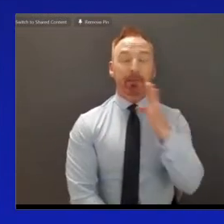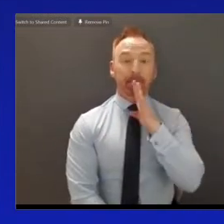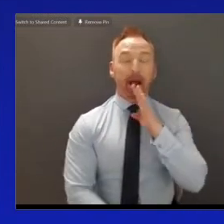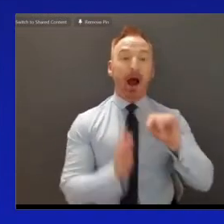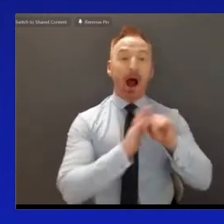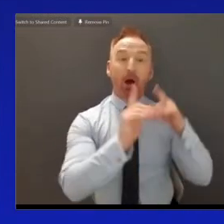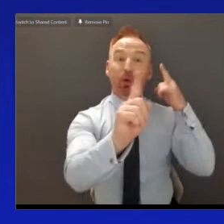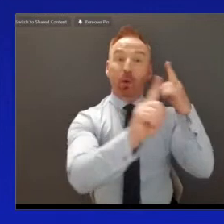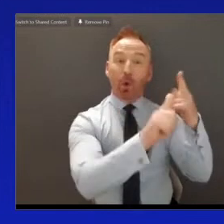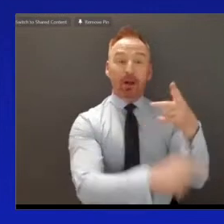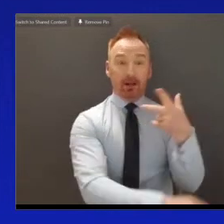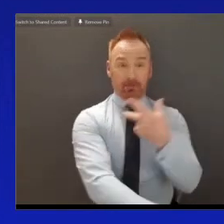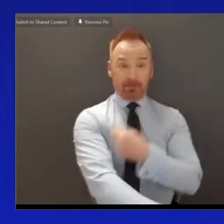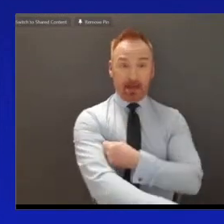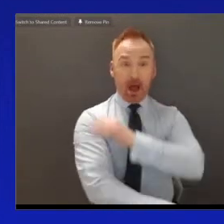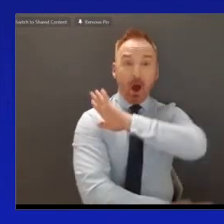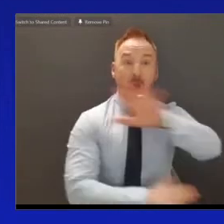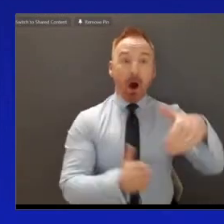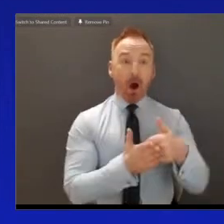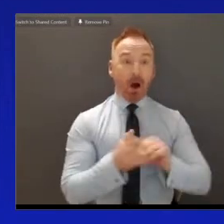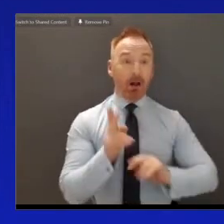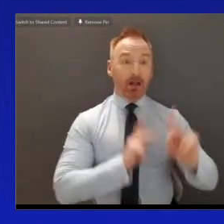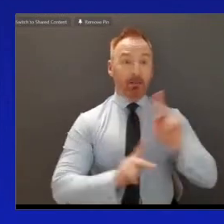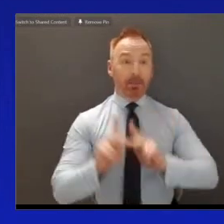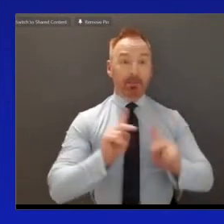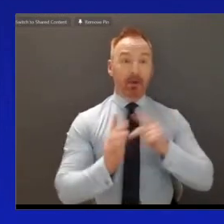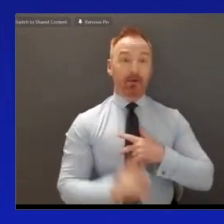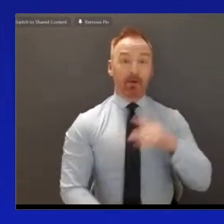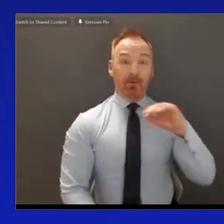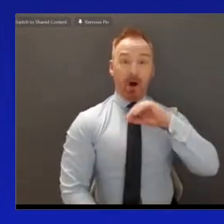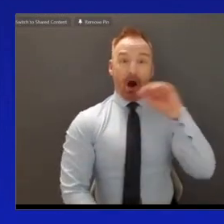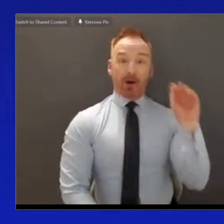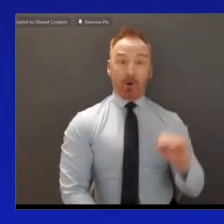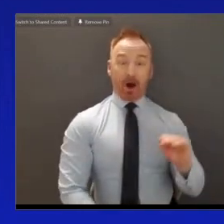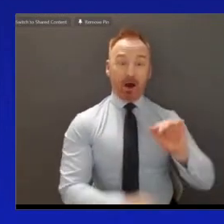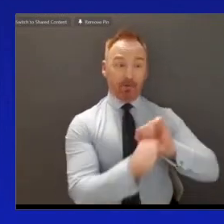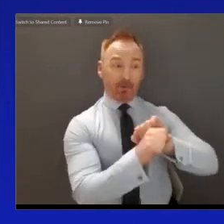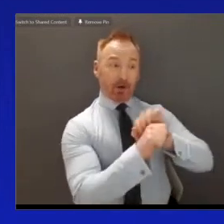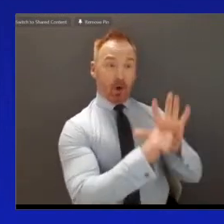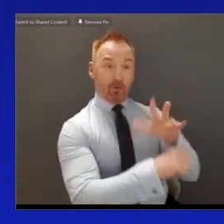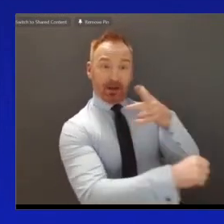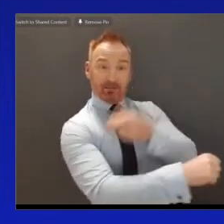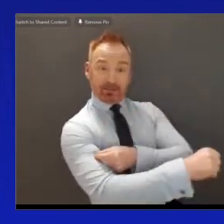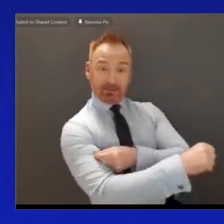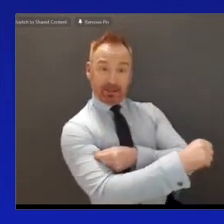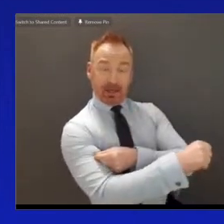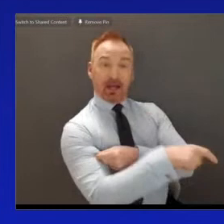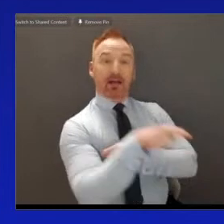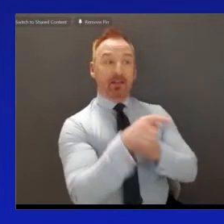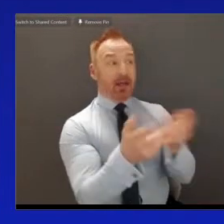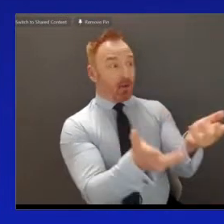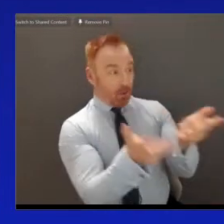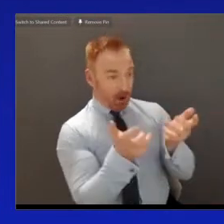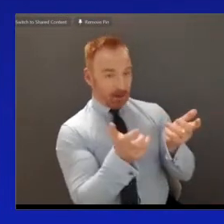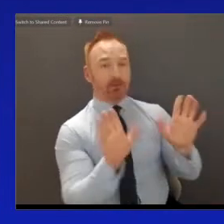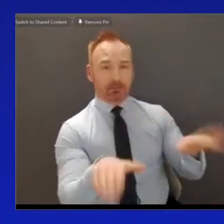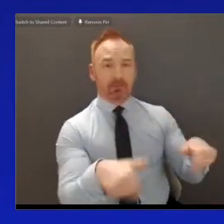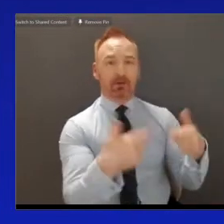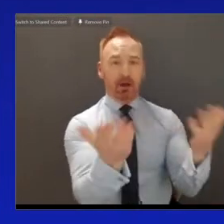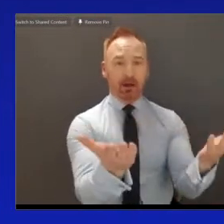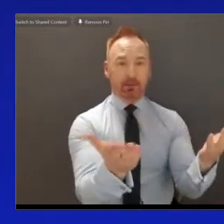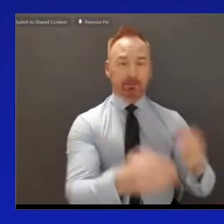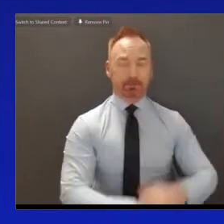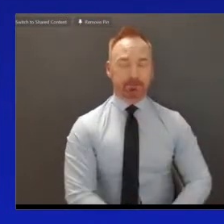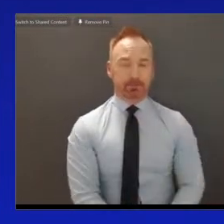les résidents d'Ottawa admissibles qui le souhaitent. We also want to continue to build and maintain confidence in the